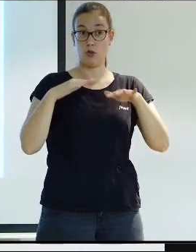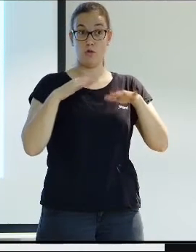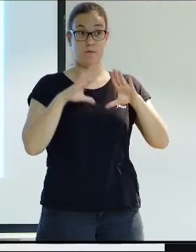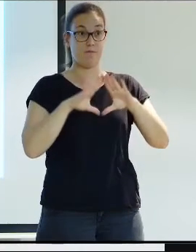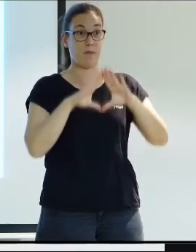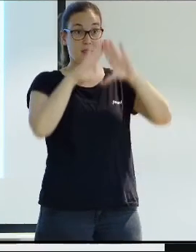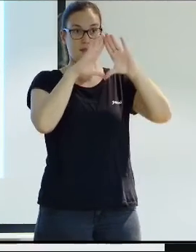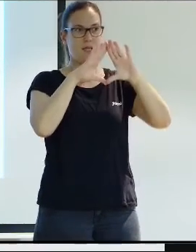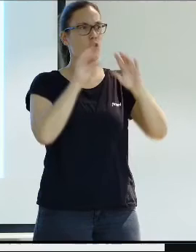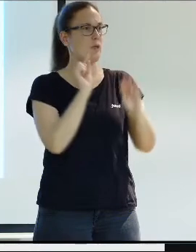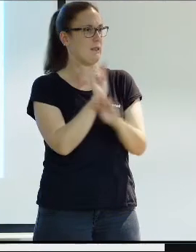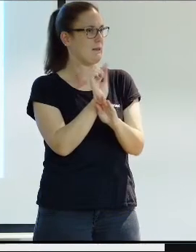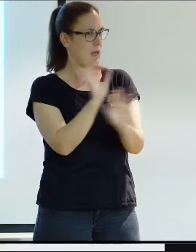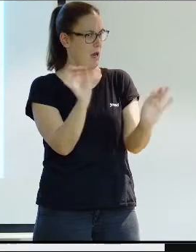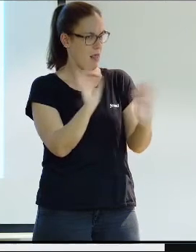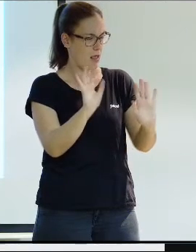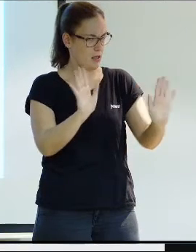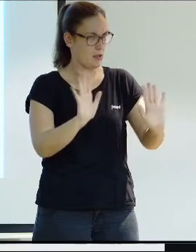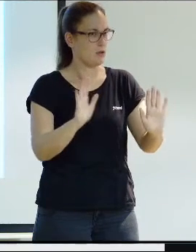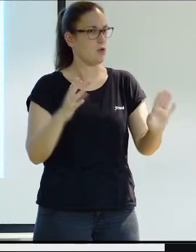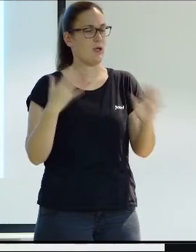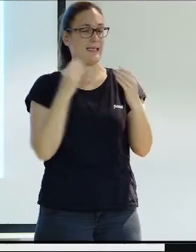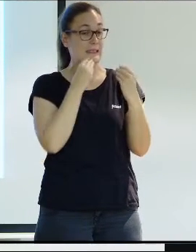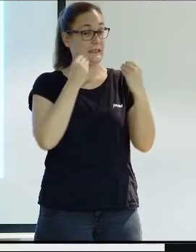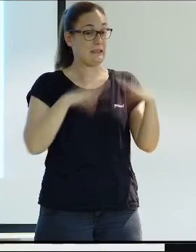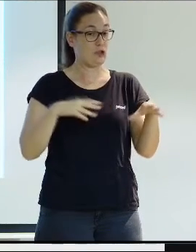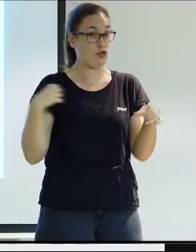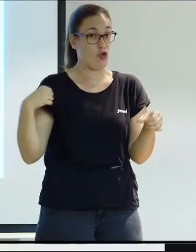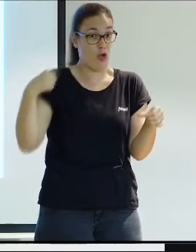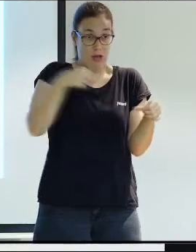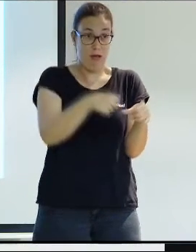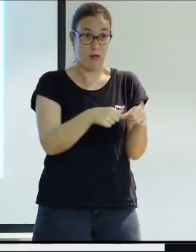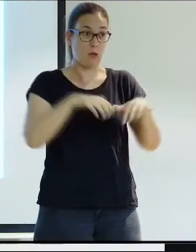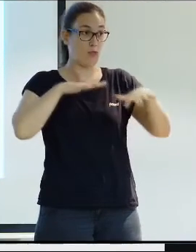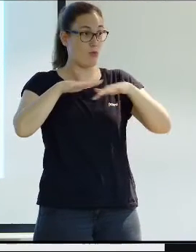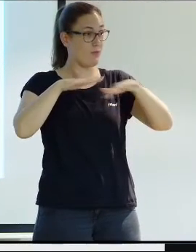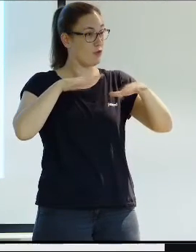movement, it's not a criticism in the least. This is just a statement.